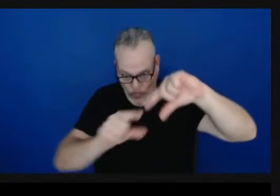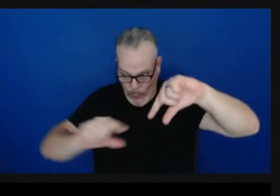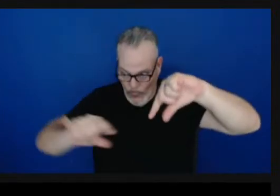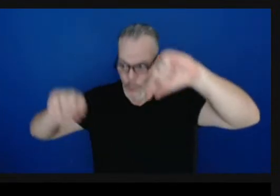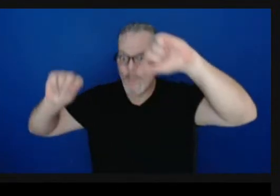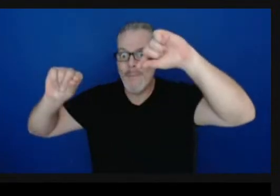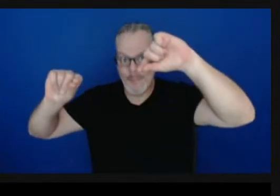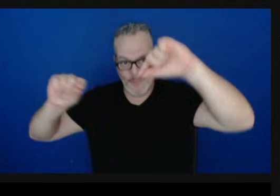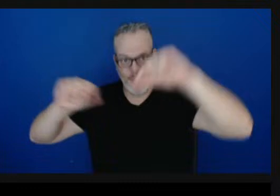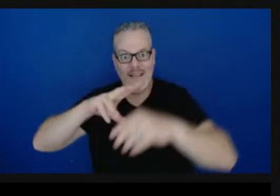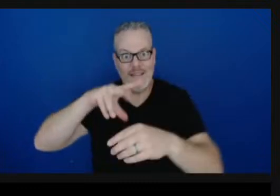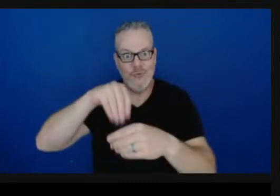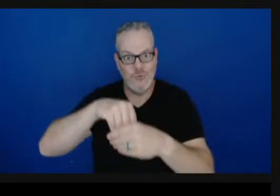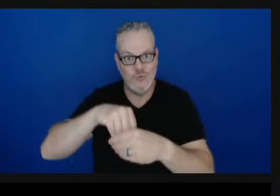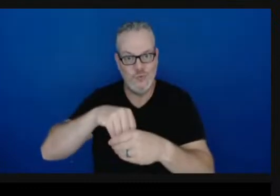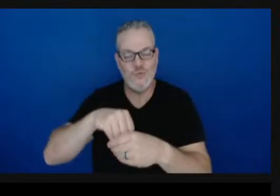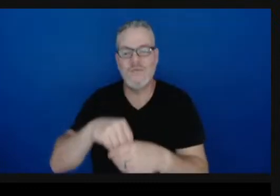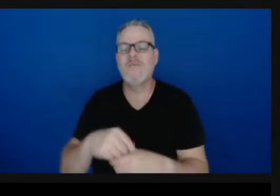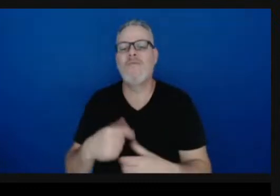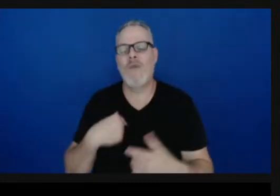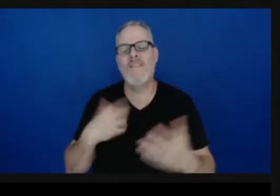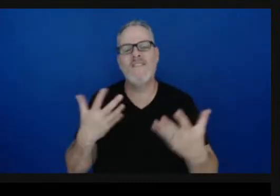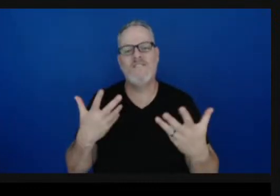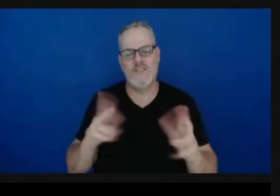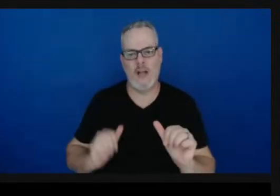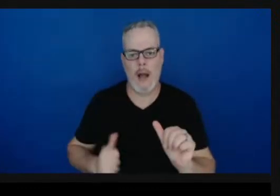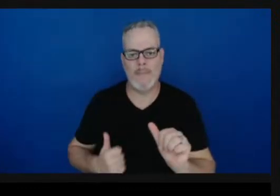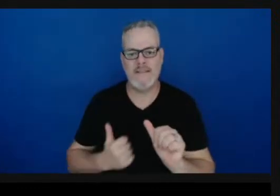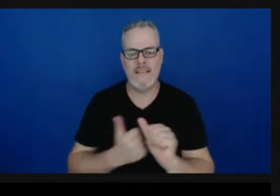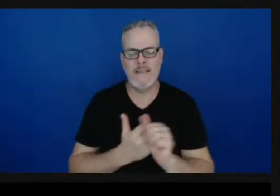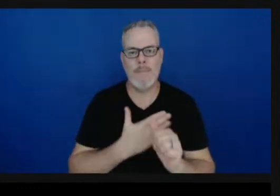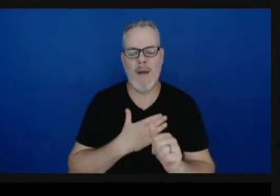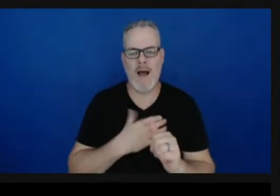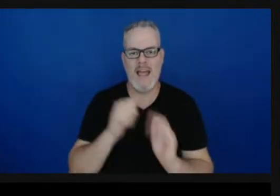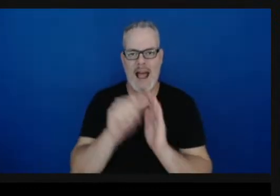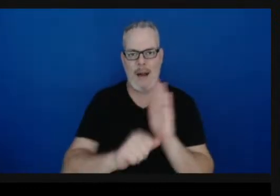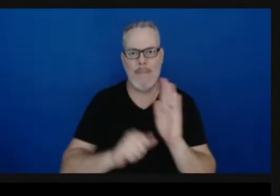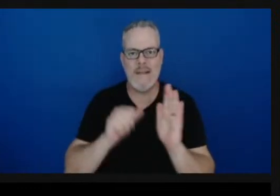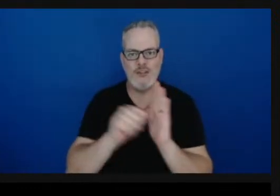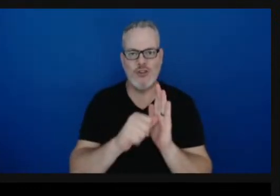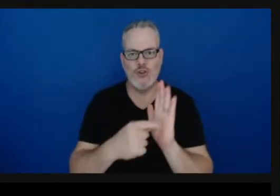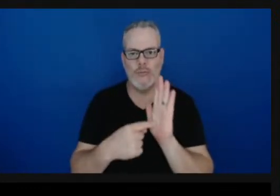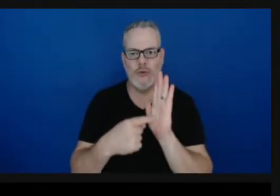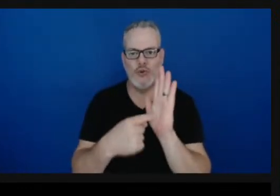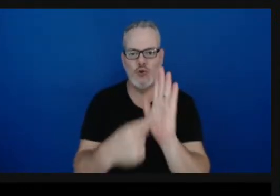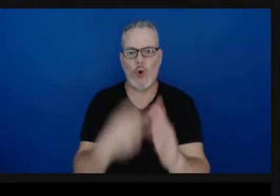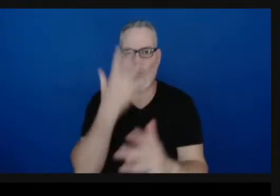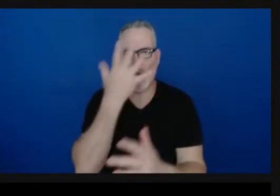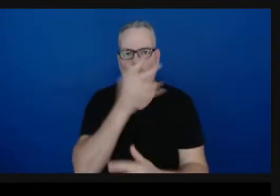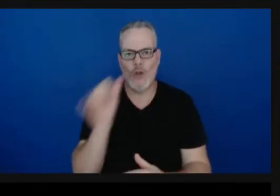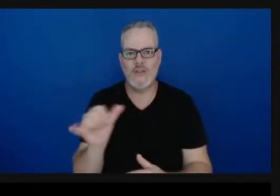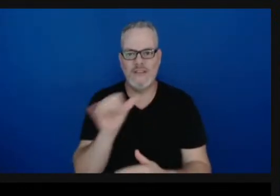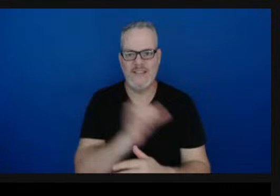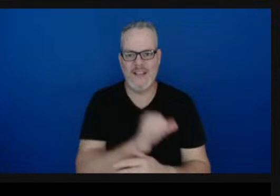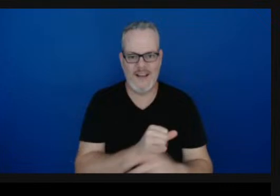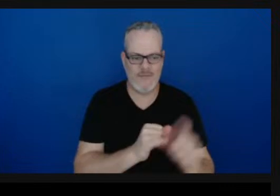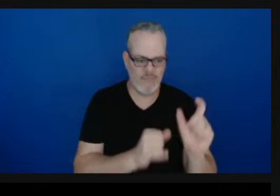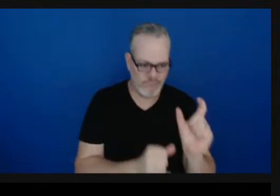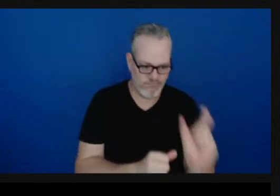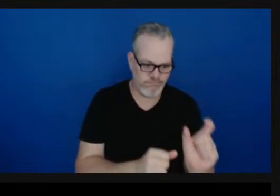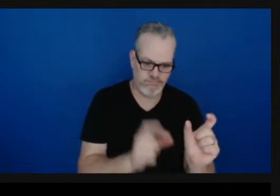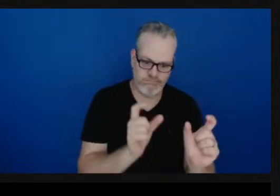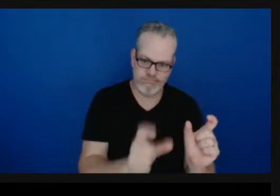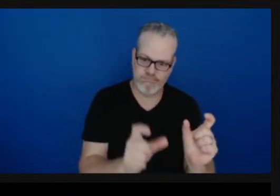So with that update, I updated my animation here. I'm going to show you guys what this looked like in map view as